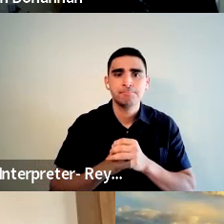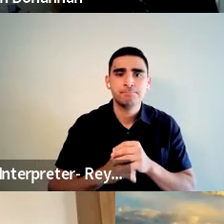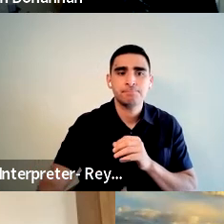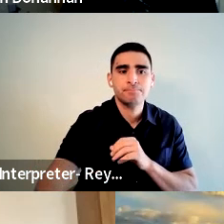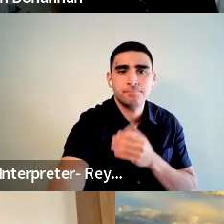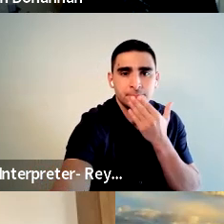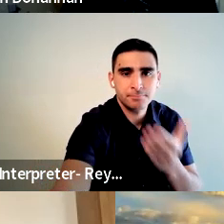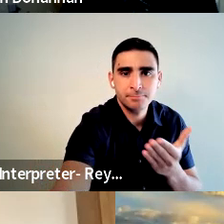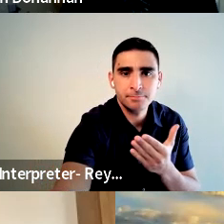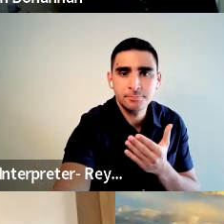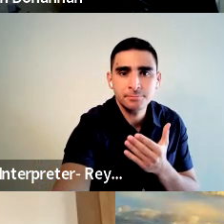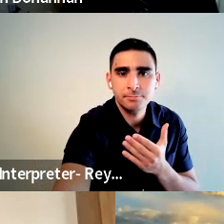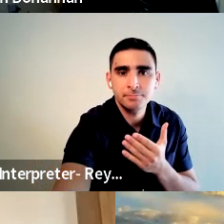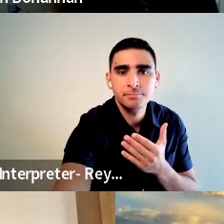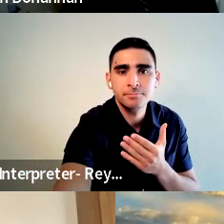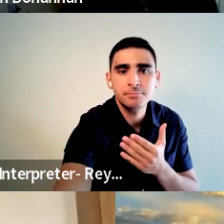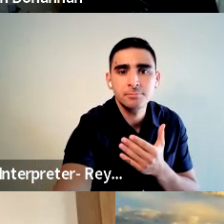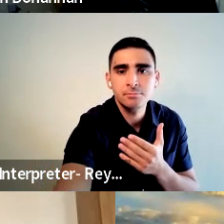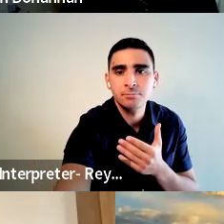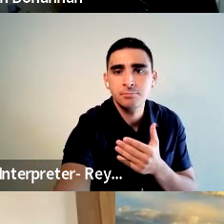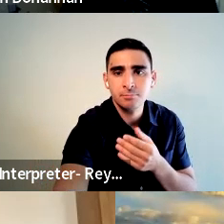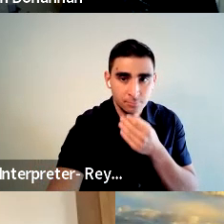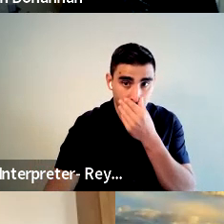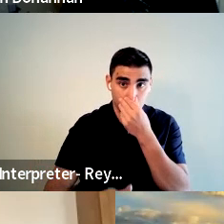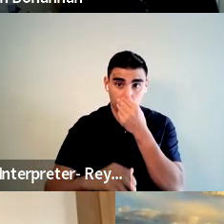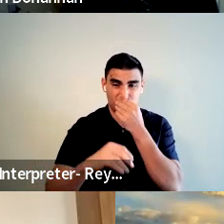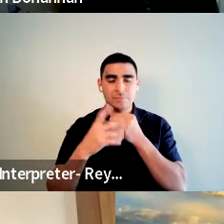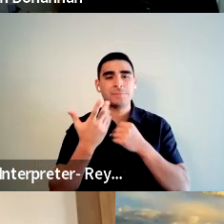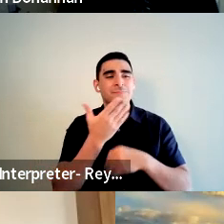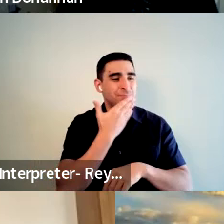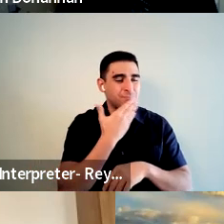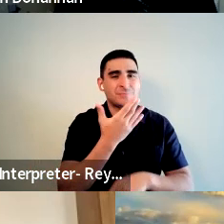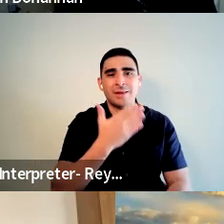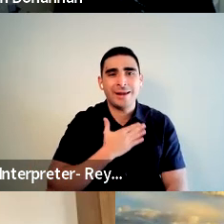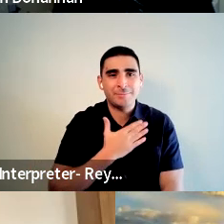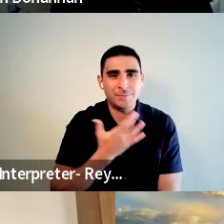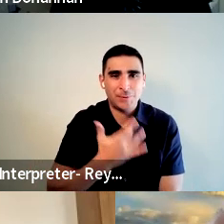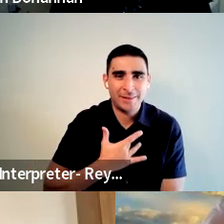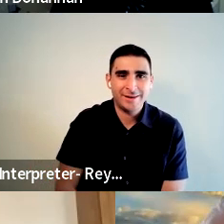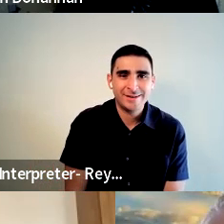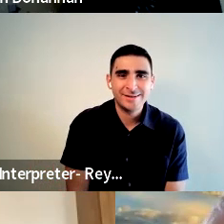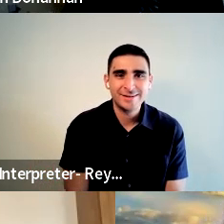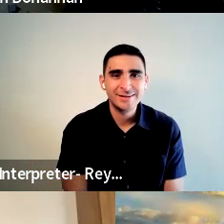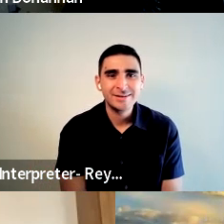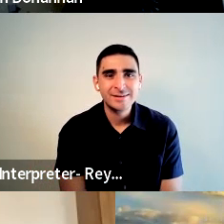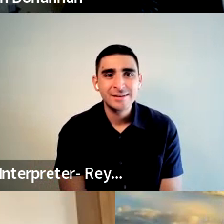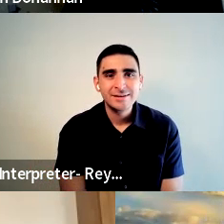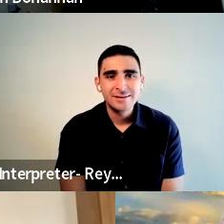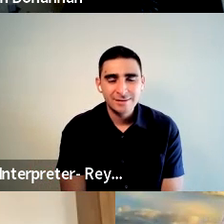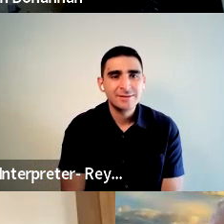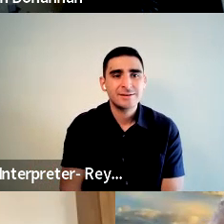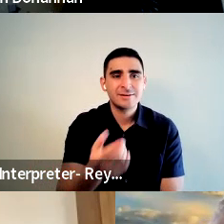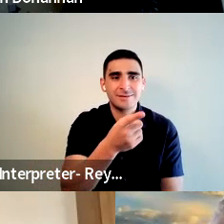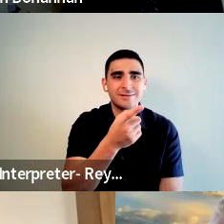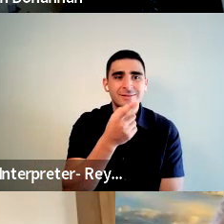you. Thank you so much, Matt, and happy birthday. Thanks for joining us. Yeah, they don't mean